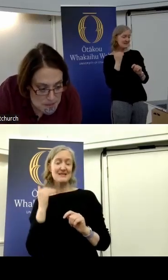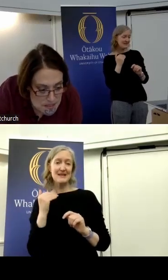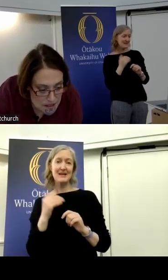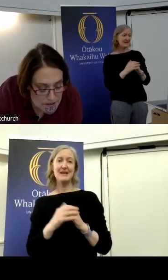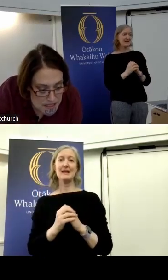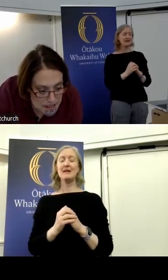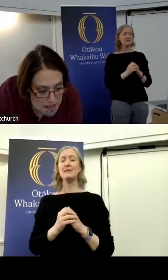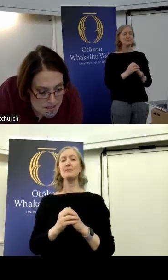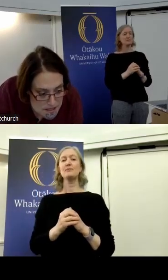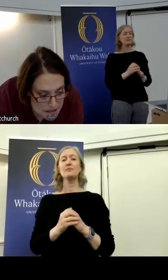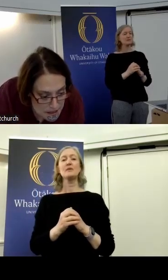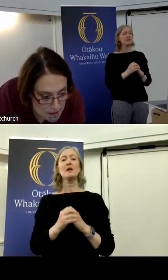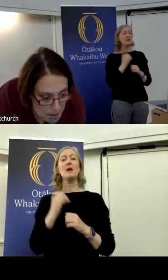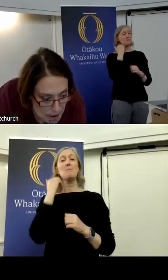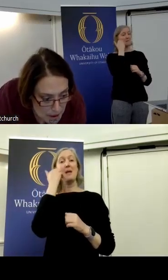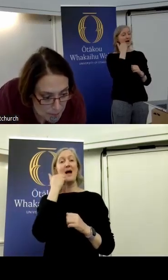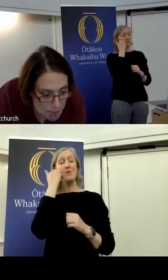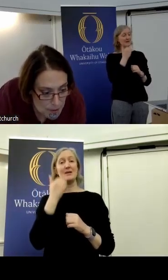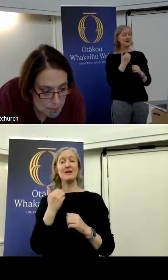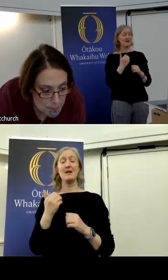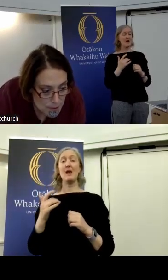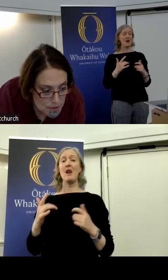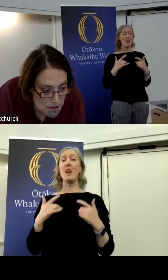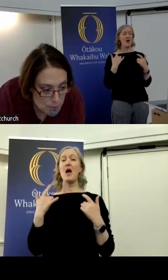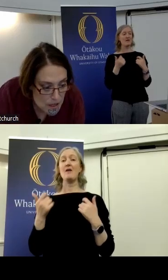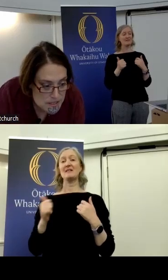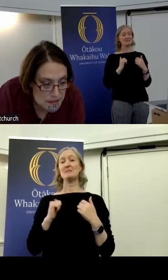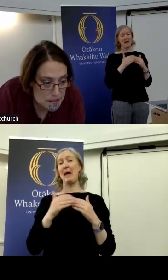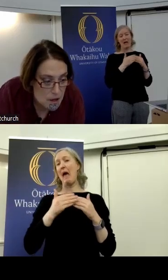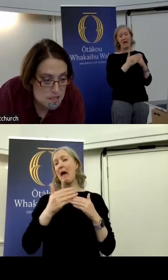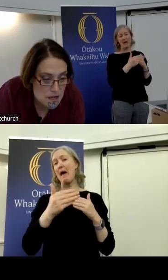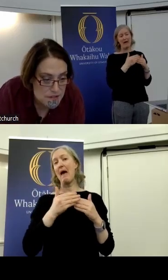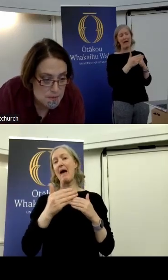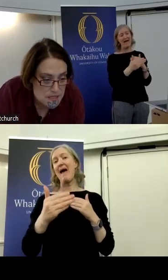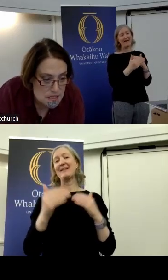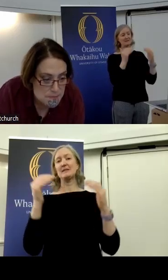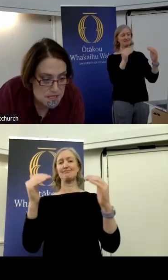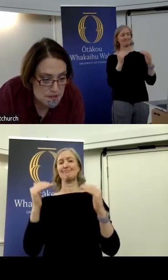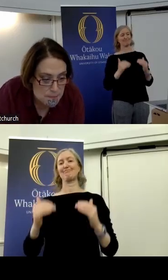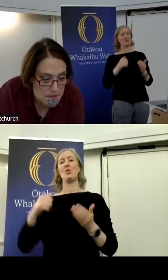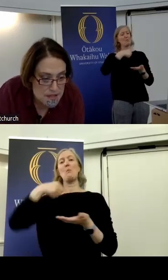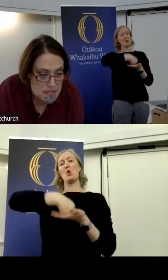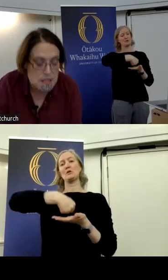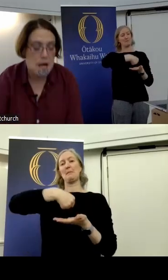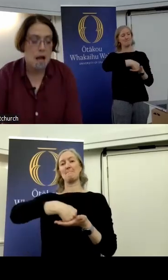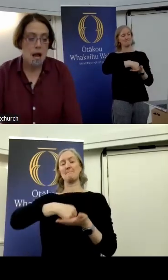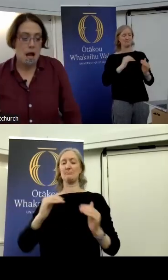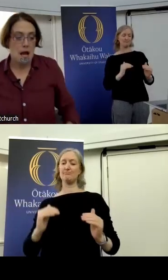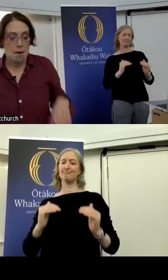life expectancy is the bluish line right down here, lowest life expectancy, Pacific above